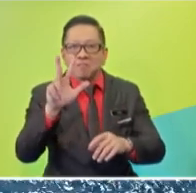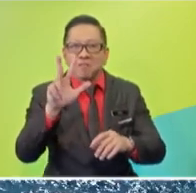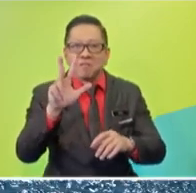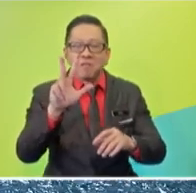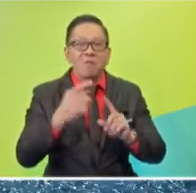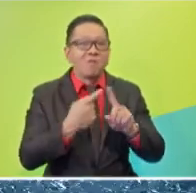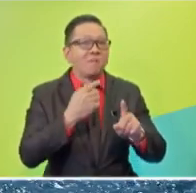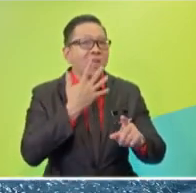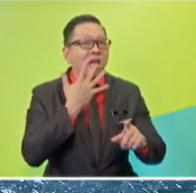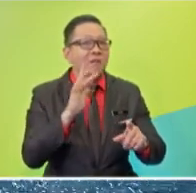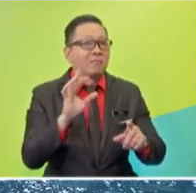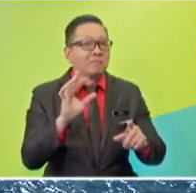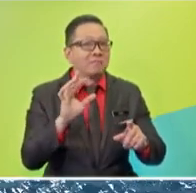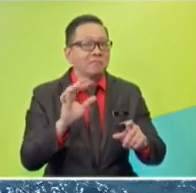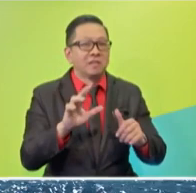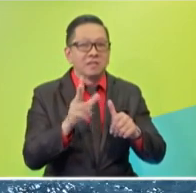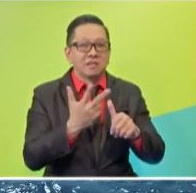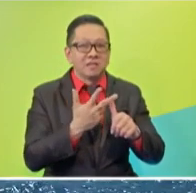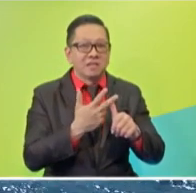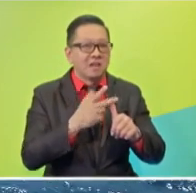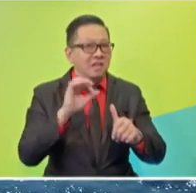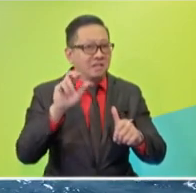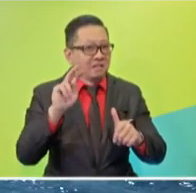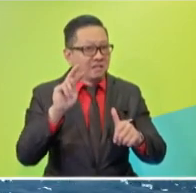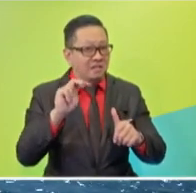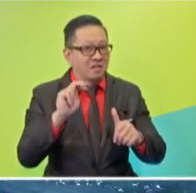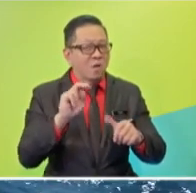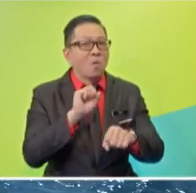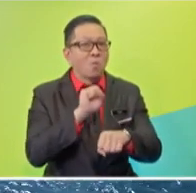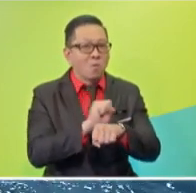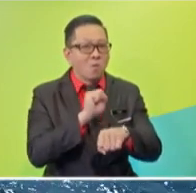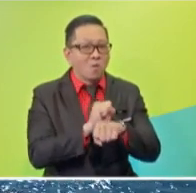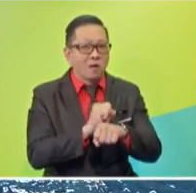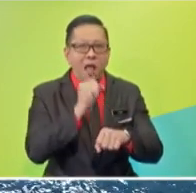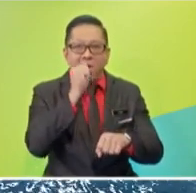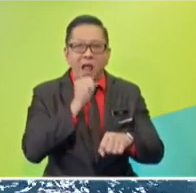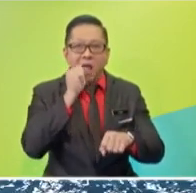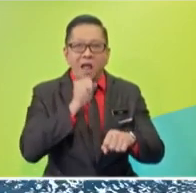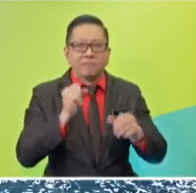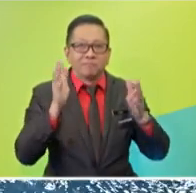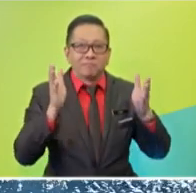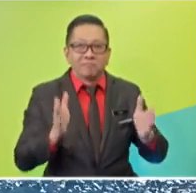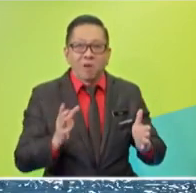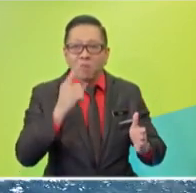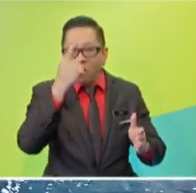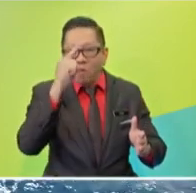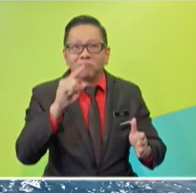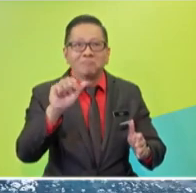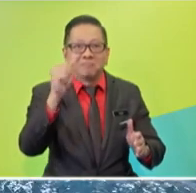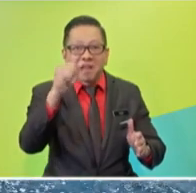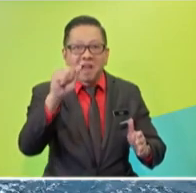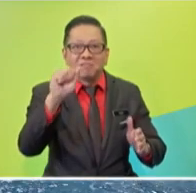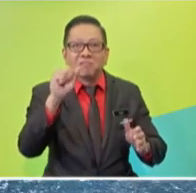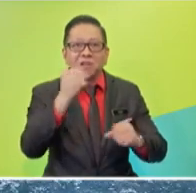flavor. The third one, Jin has been working as an ice cream taster for more than